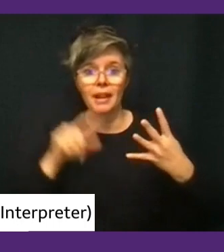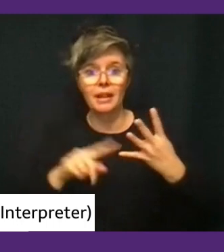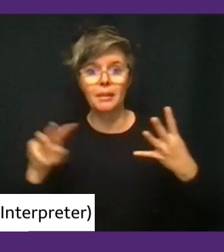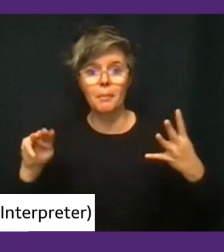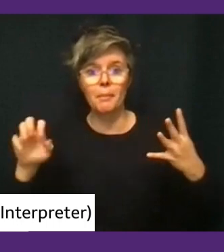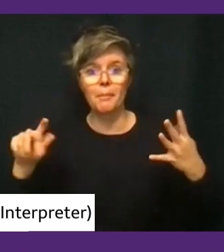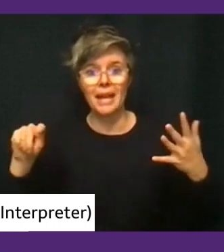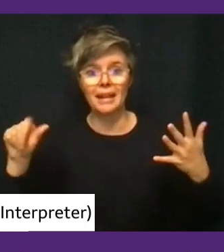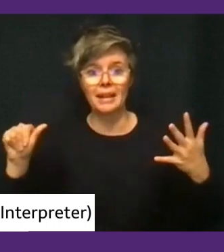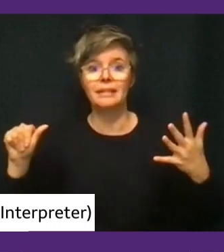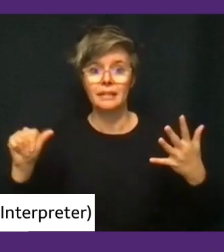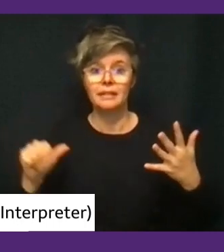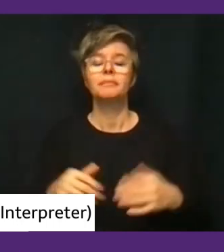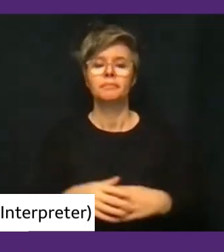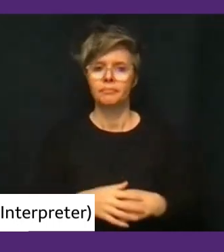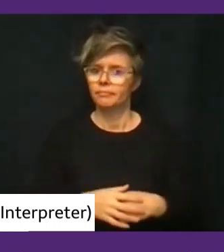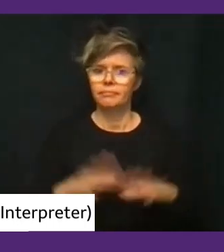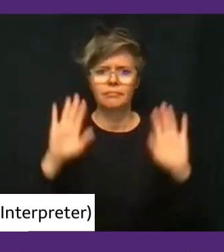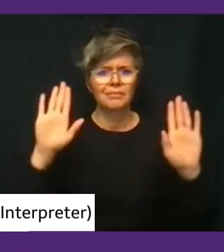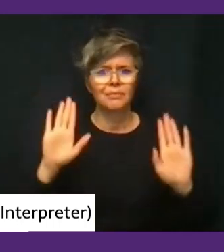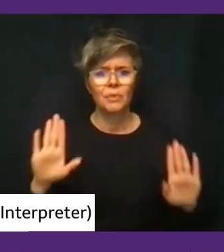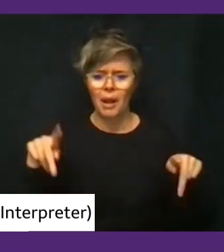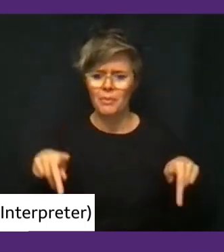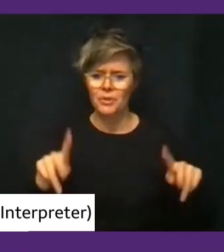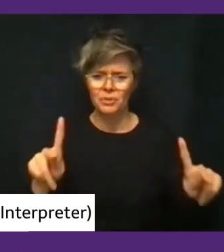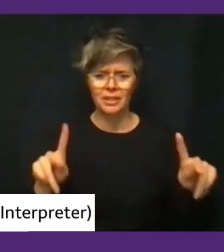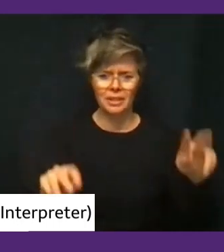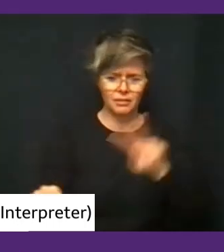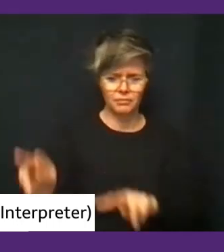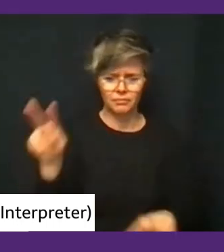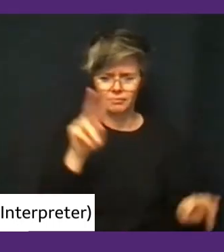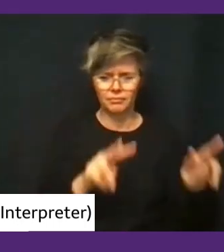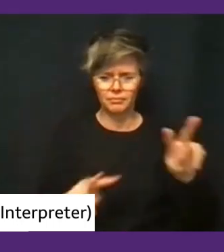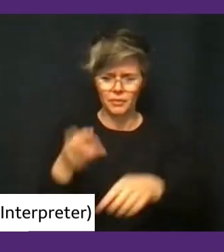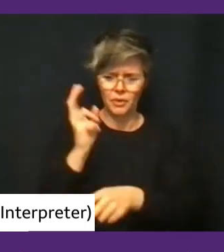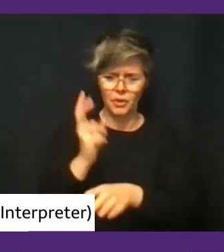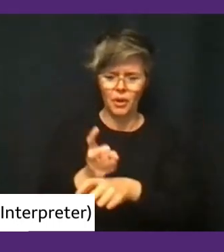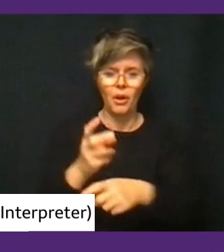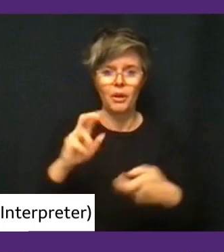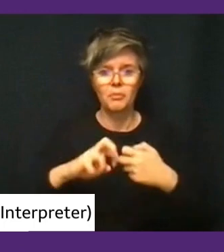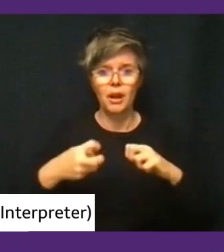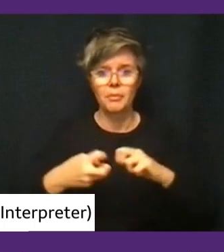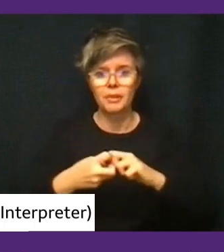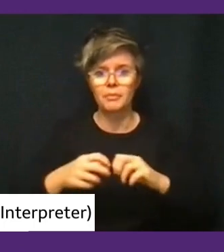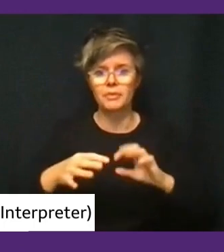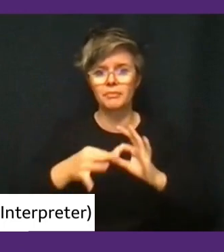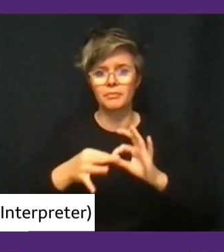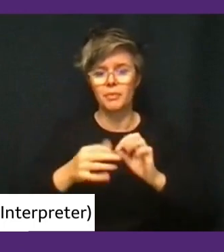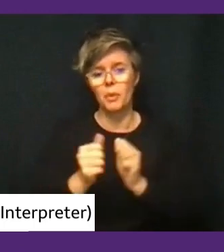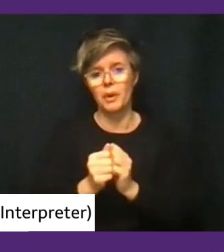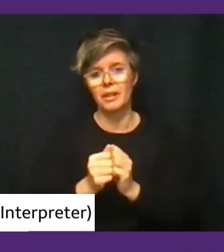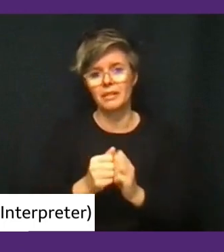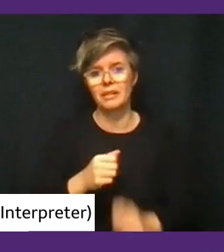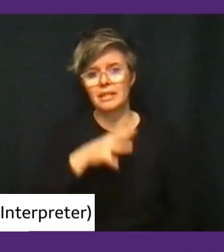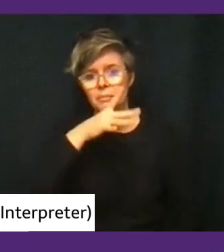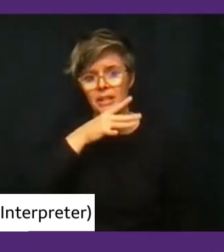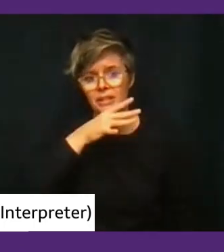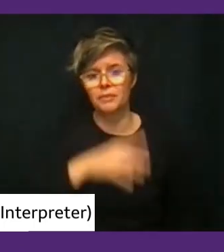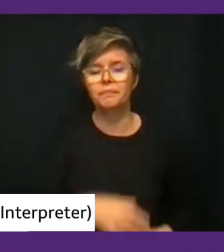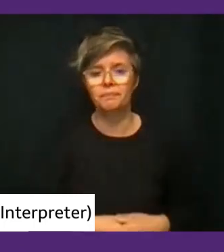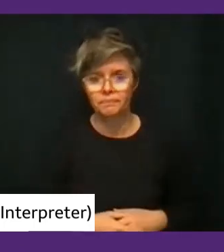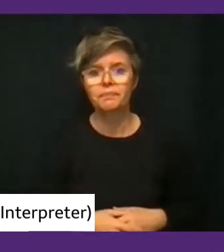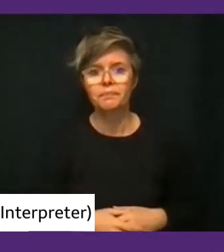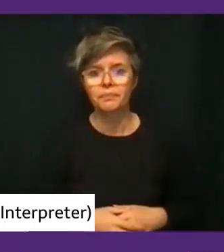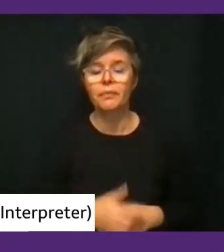opportunity for us to really look at some of the hard problems around speech, for which we are